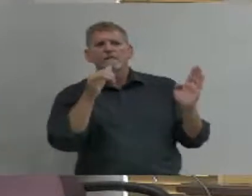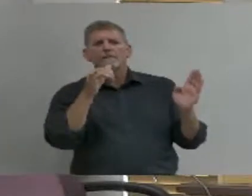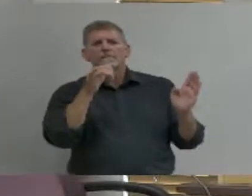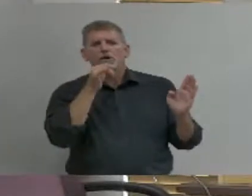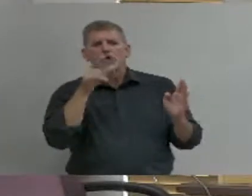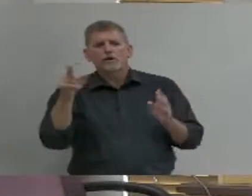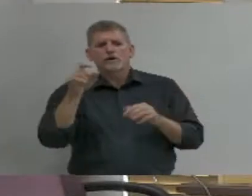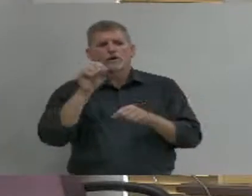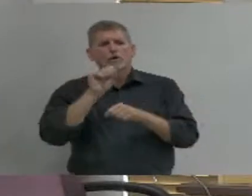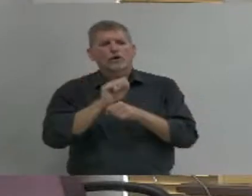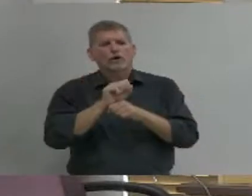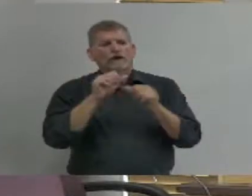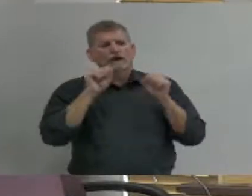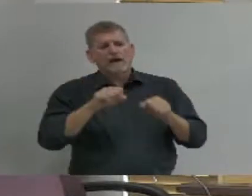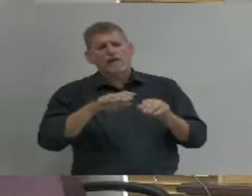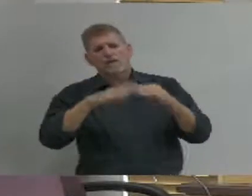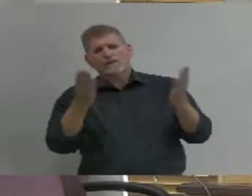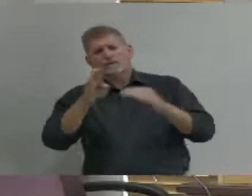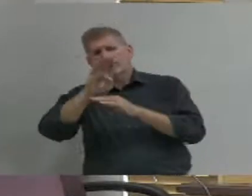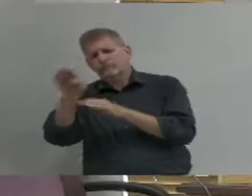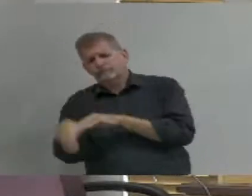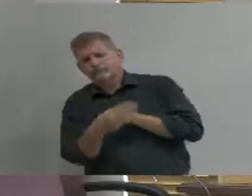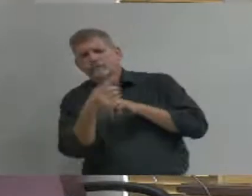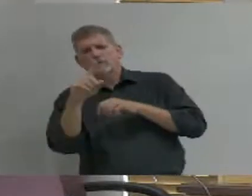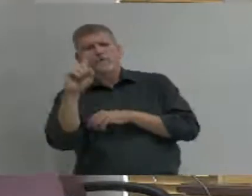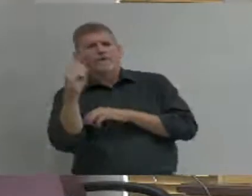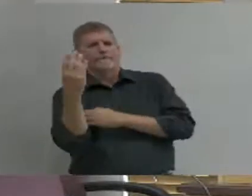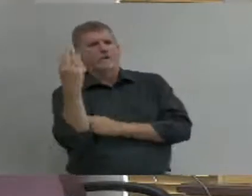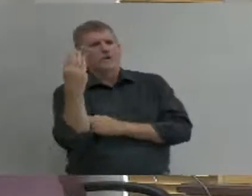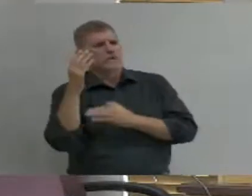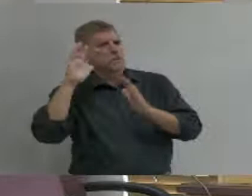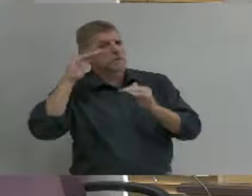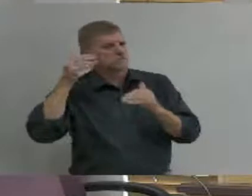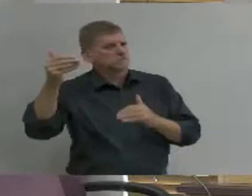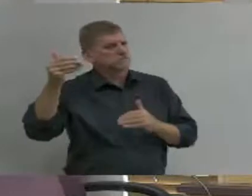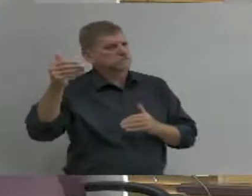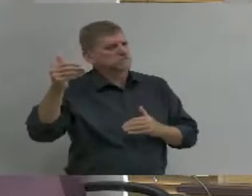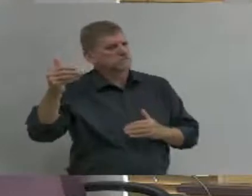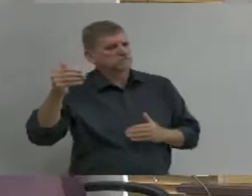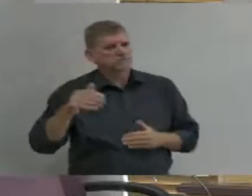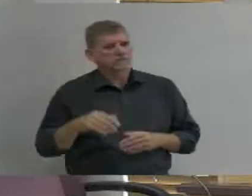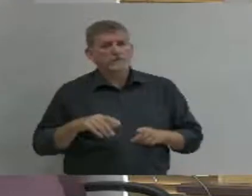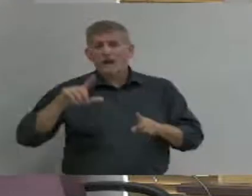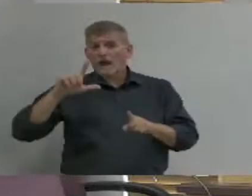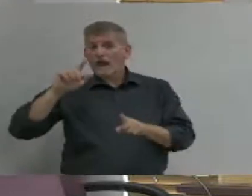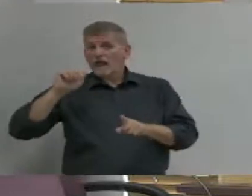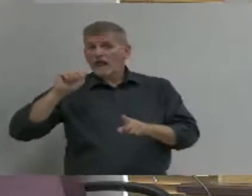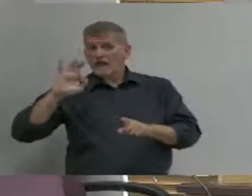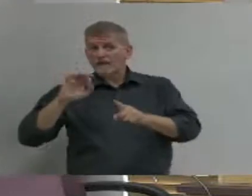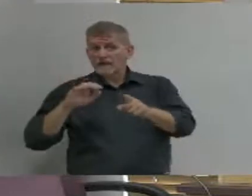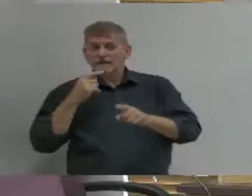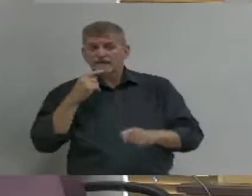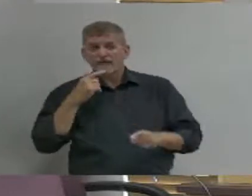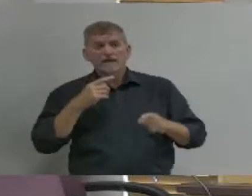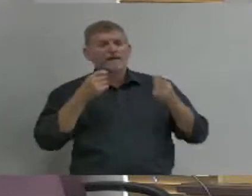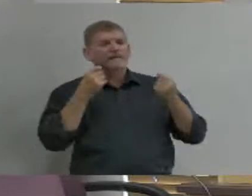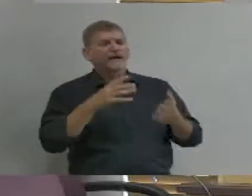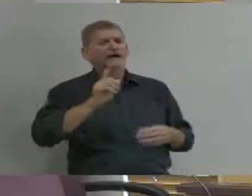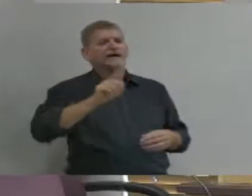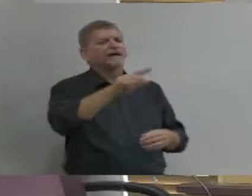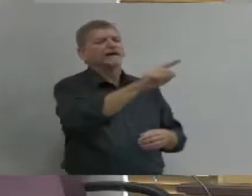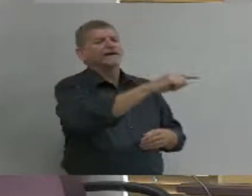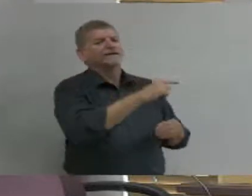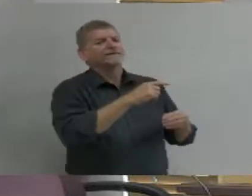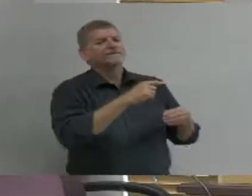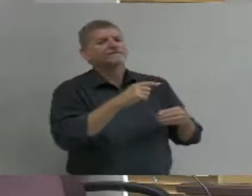at Subaru, Wabash National, and our factories that depend on that window in there very much for their livelihood of